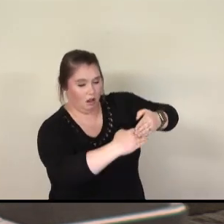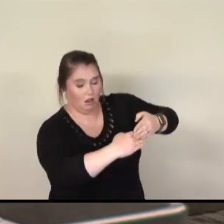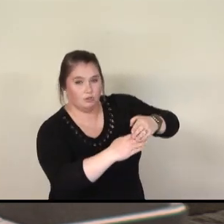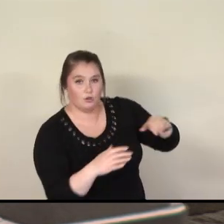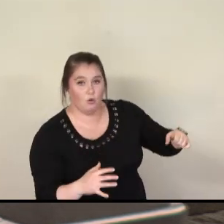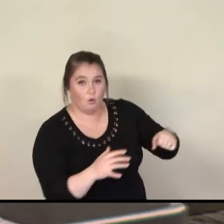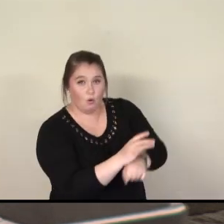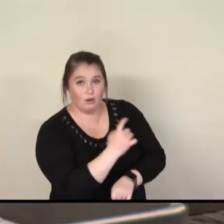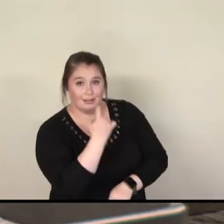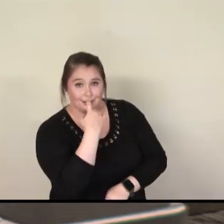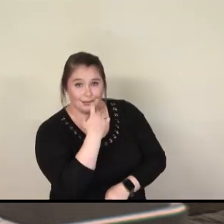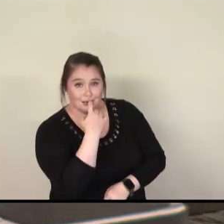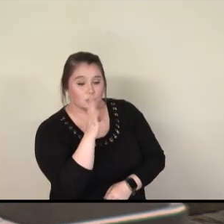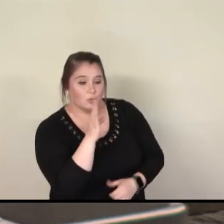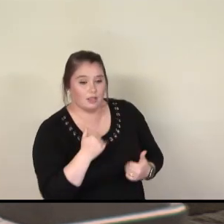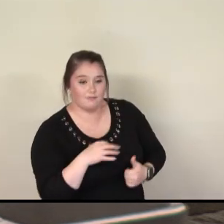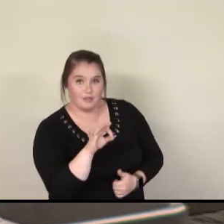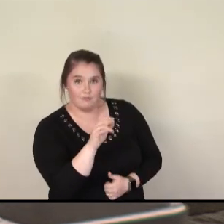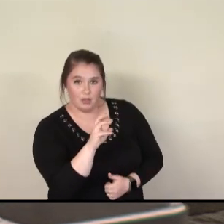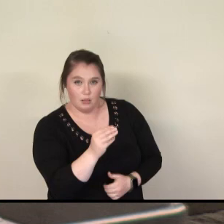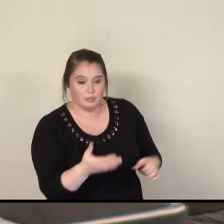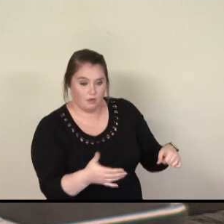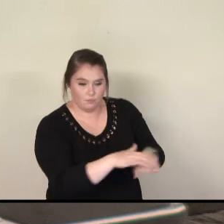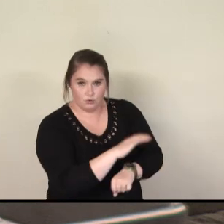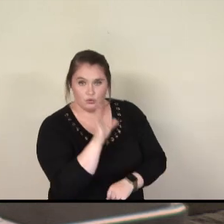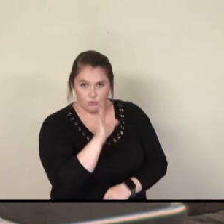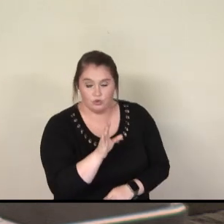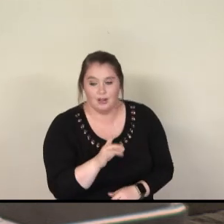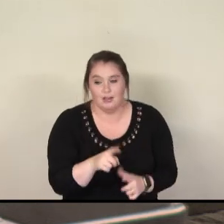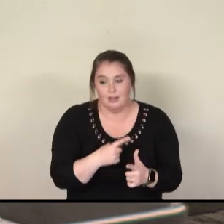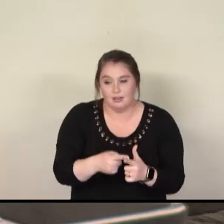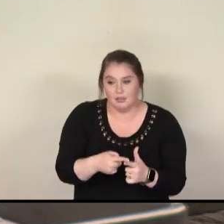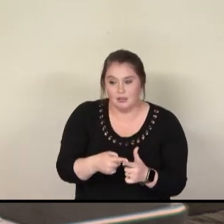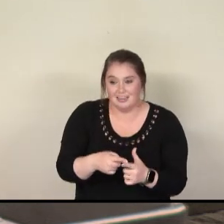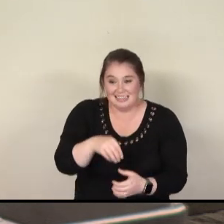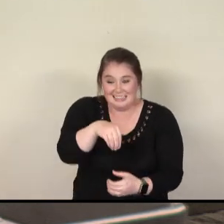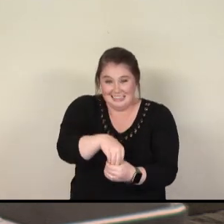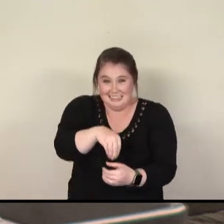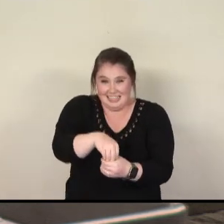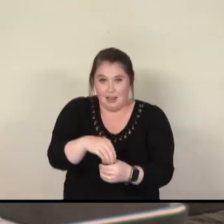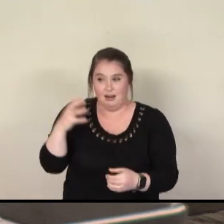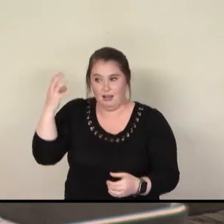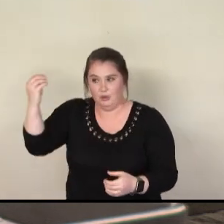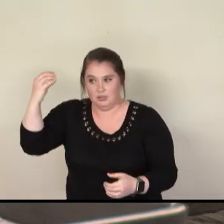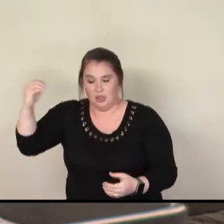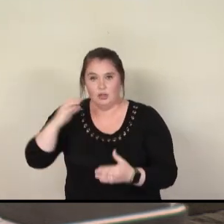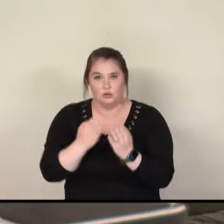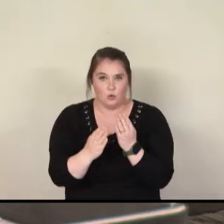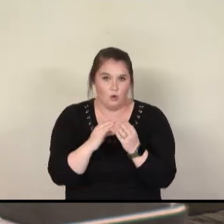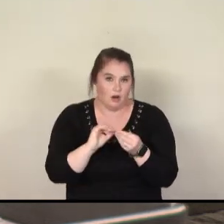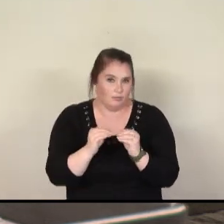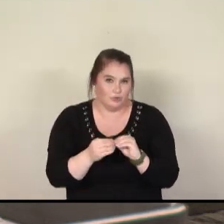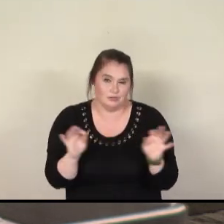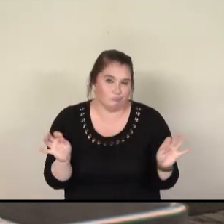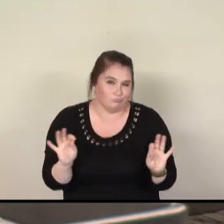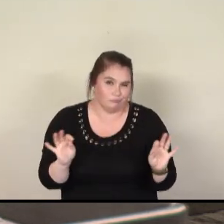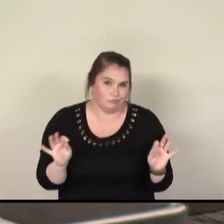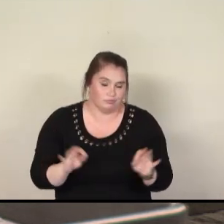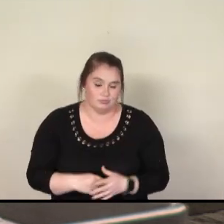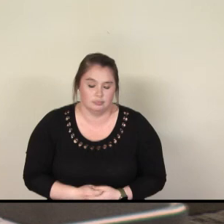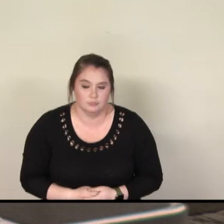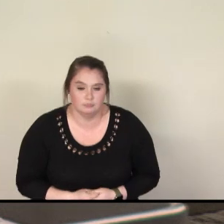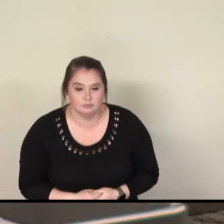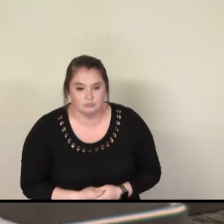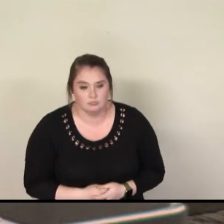will have the film on it. And then adding interior and exterior door numbers. So that's not a very big deal to do